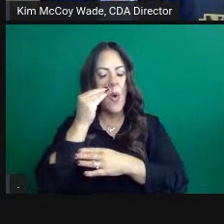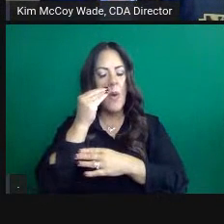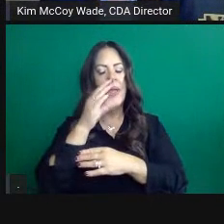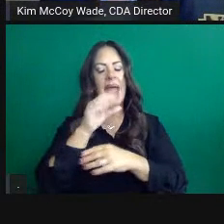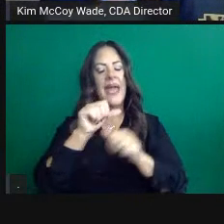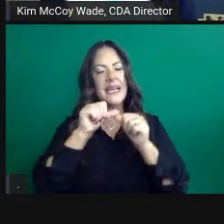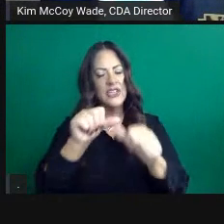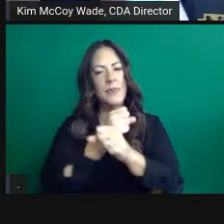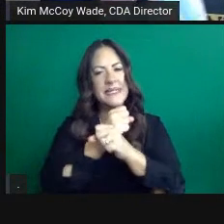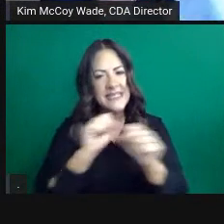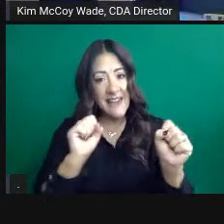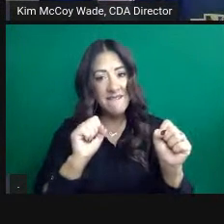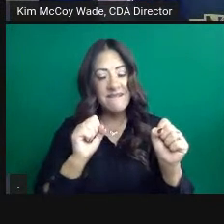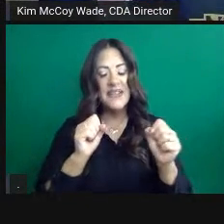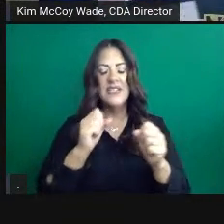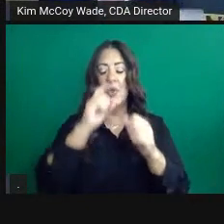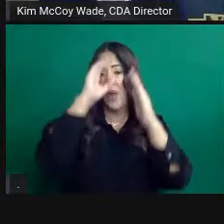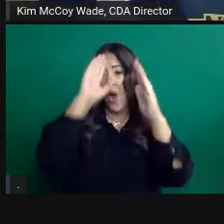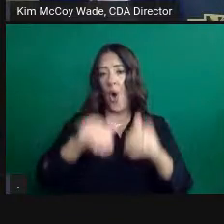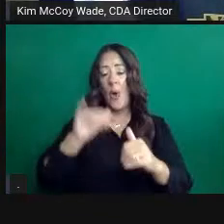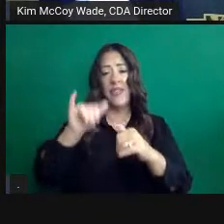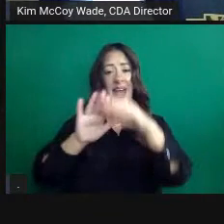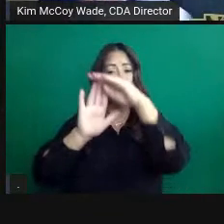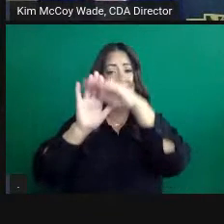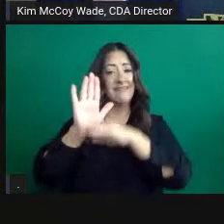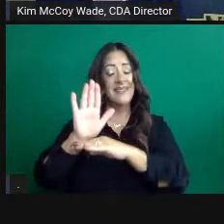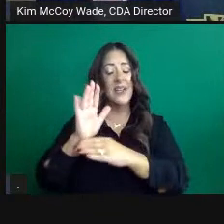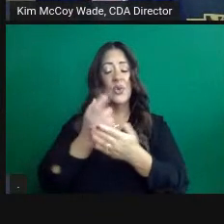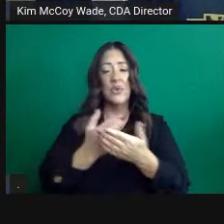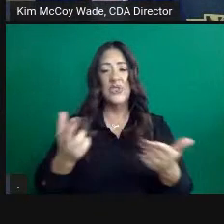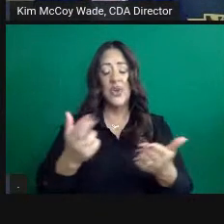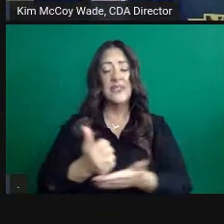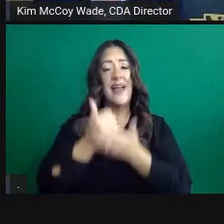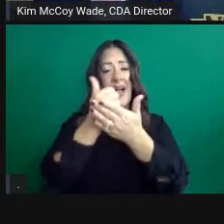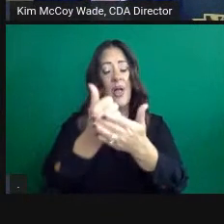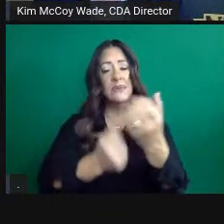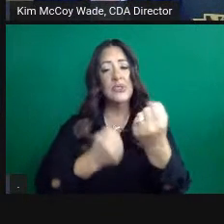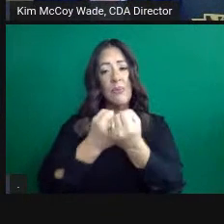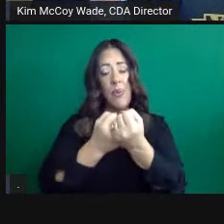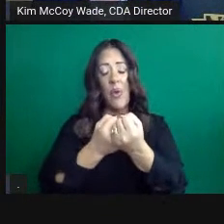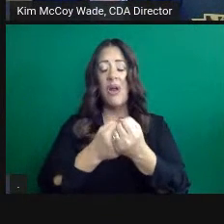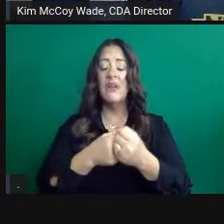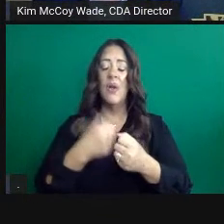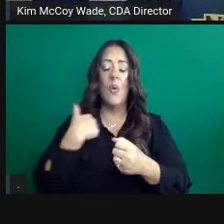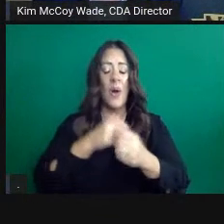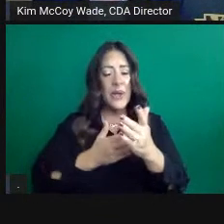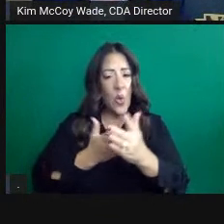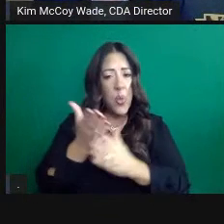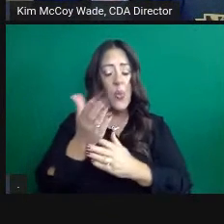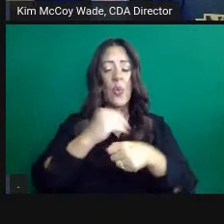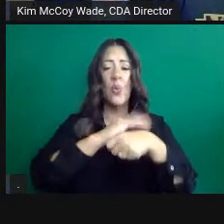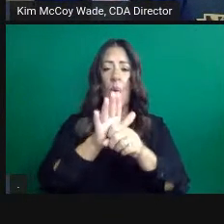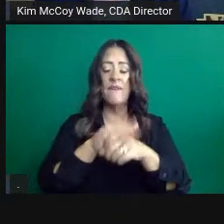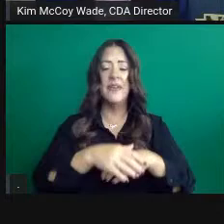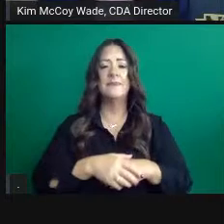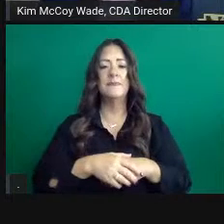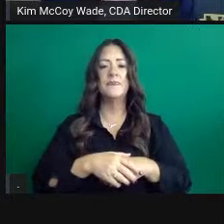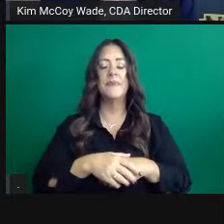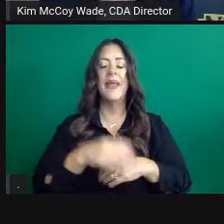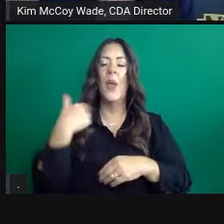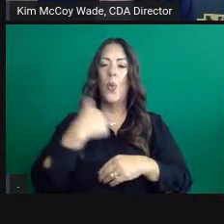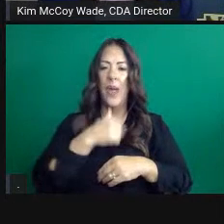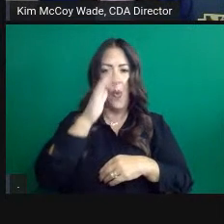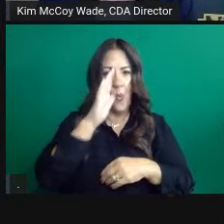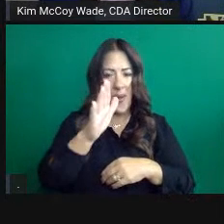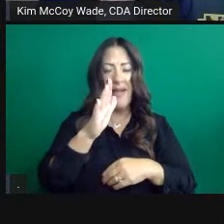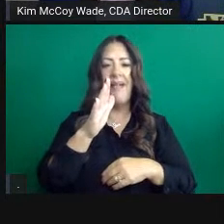So we hope all of those resources are helping us get through this moment together. But as our secretary says, we are going to get through this moment and